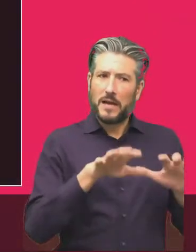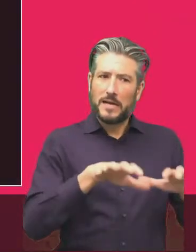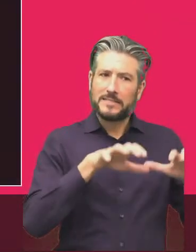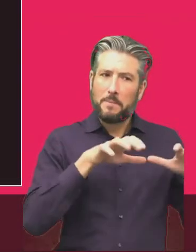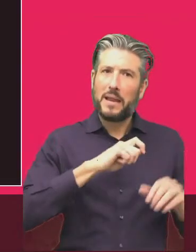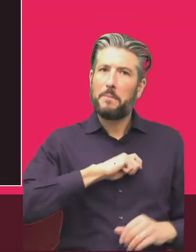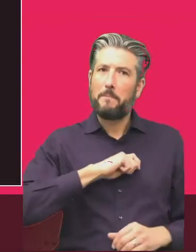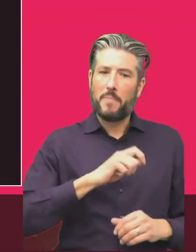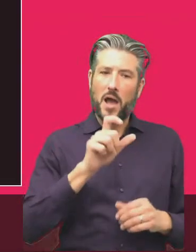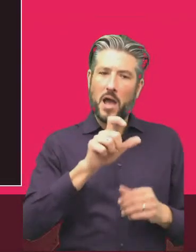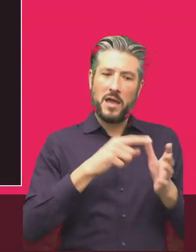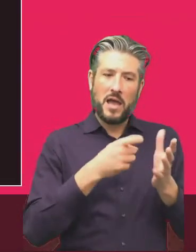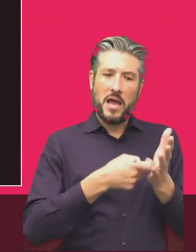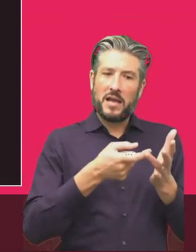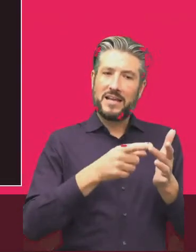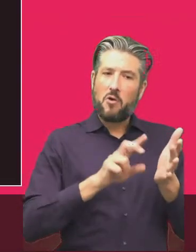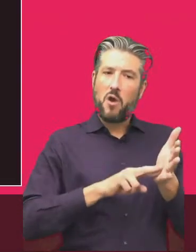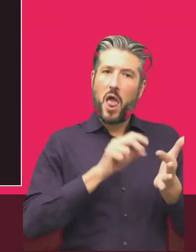with your answer?